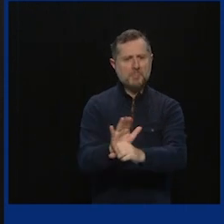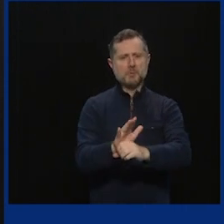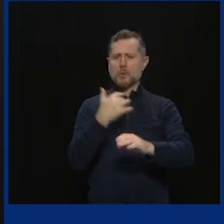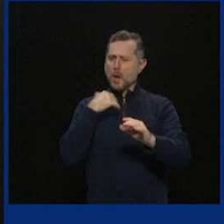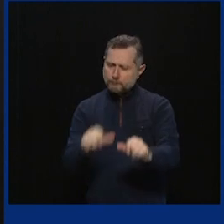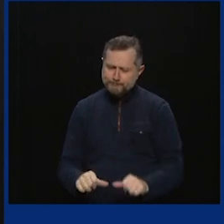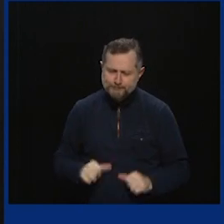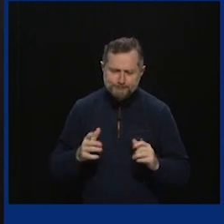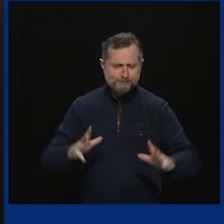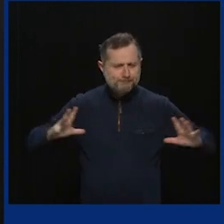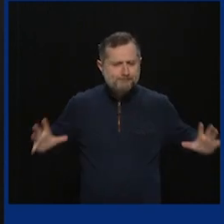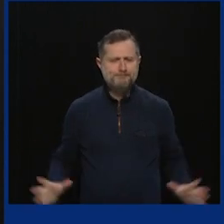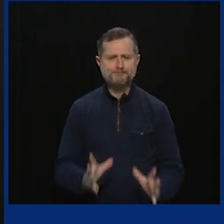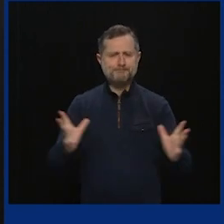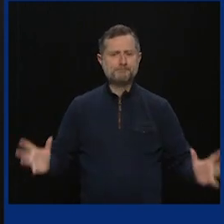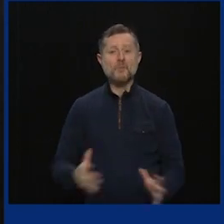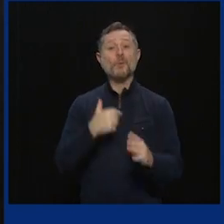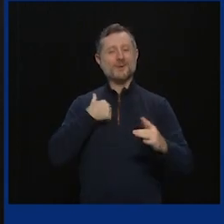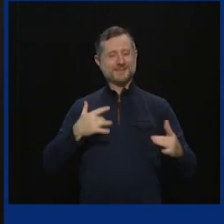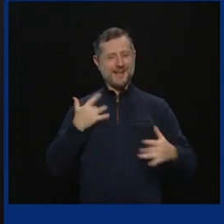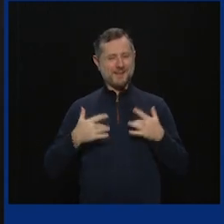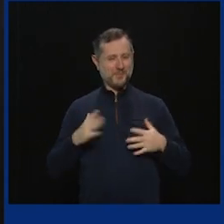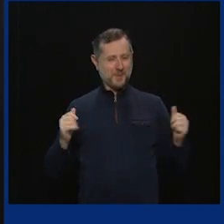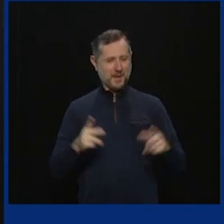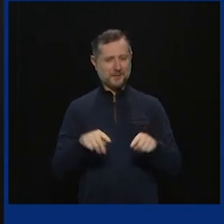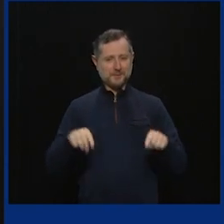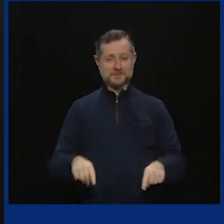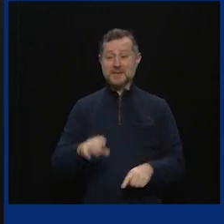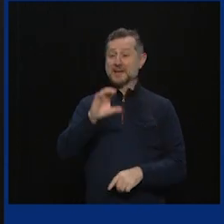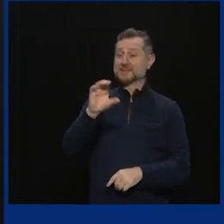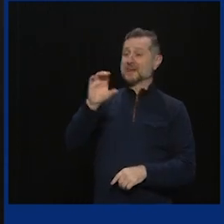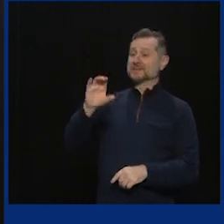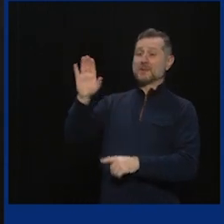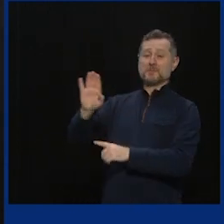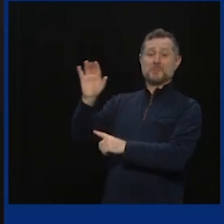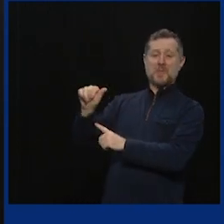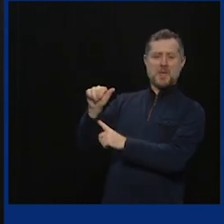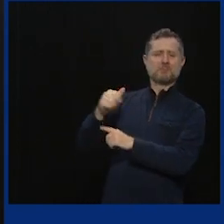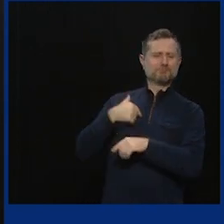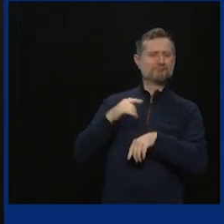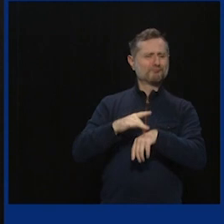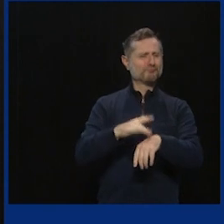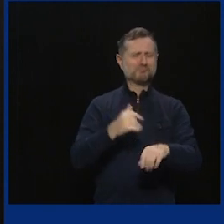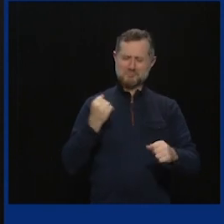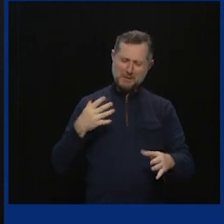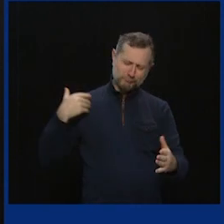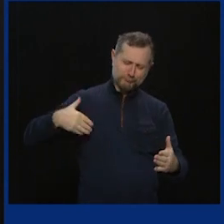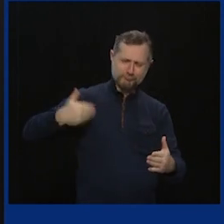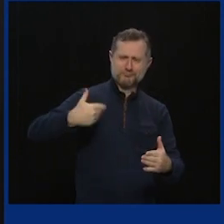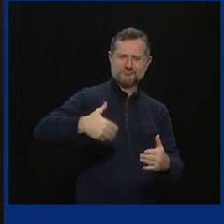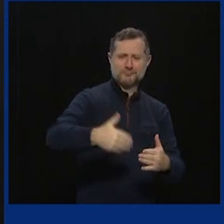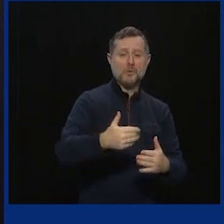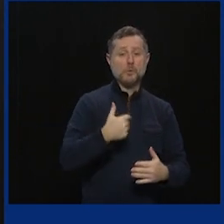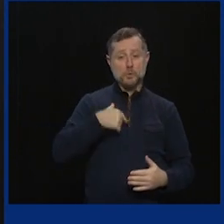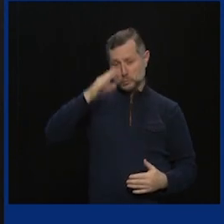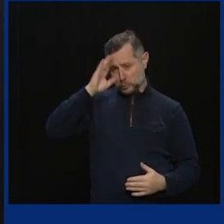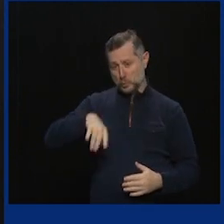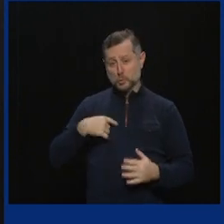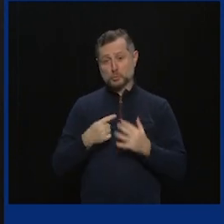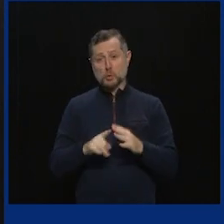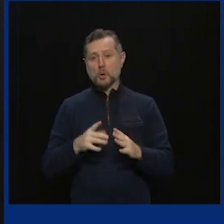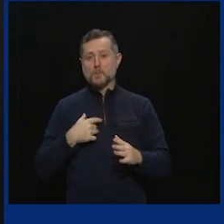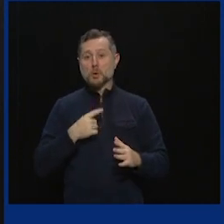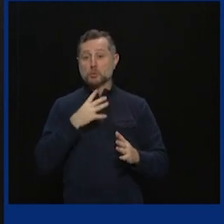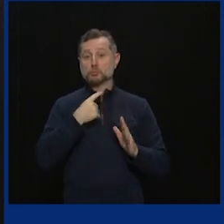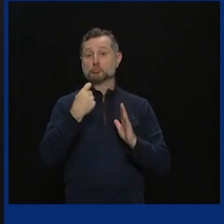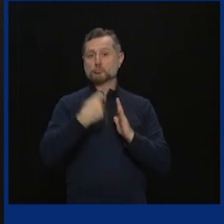at the CCBA, been here many, many times. Justin, I'm sorry, I know you're gonna charge me rent because I'm here all the time, but that's all right,